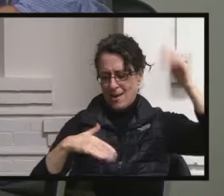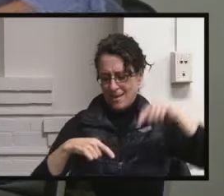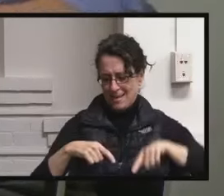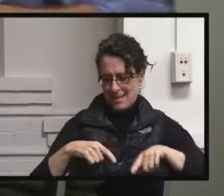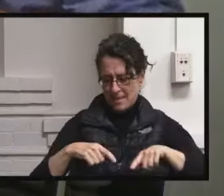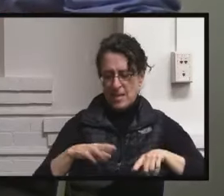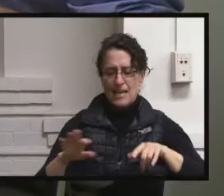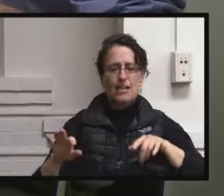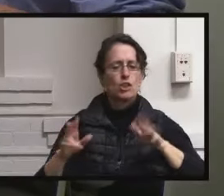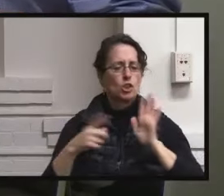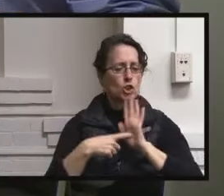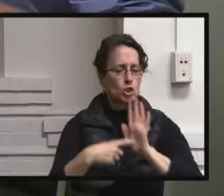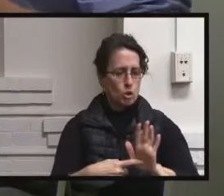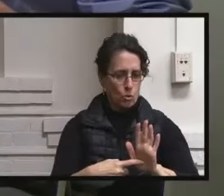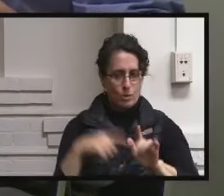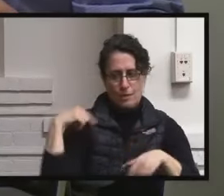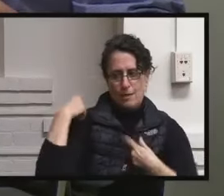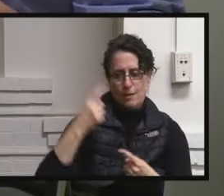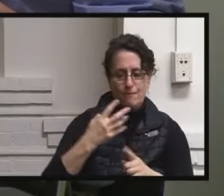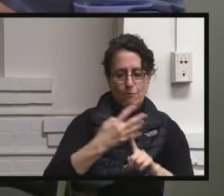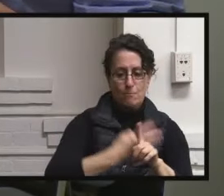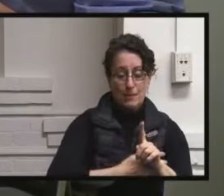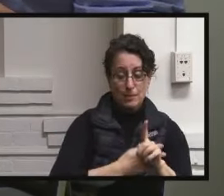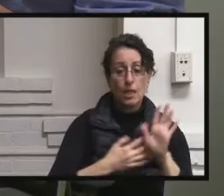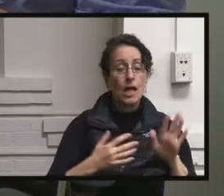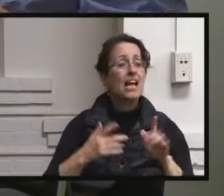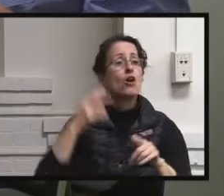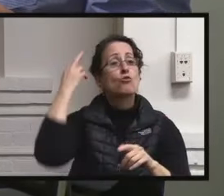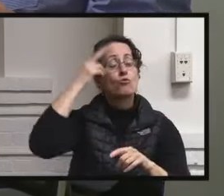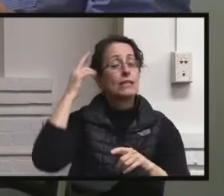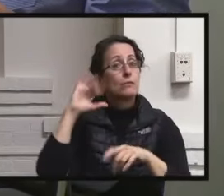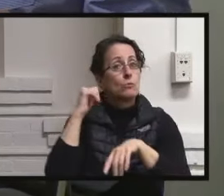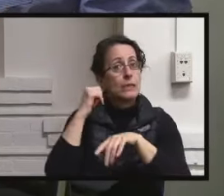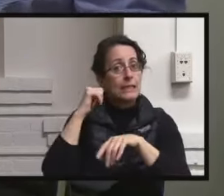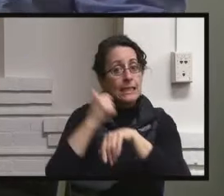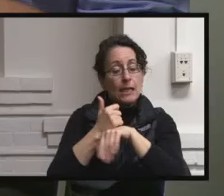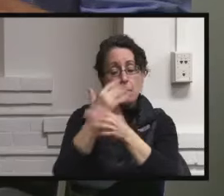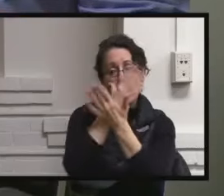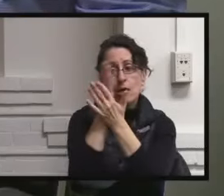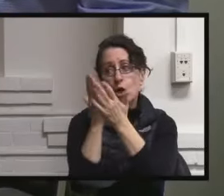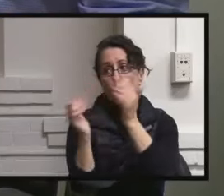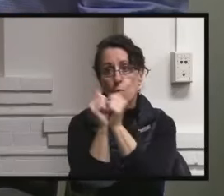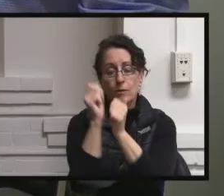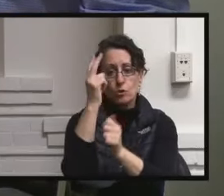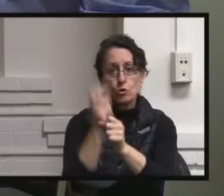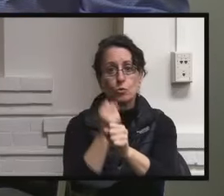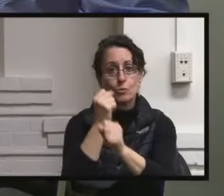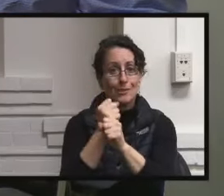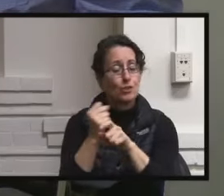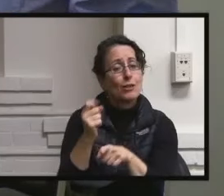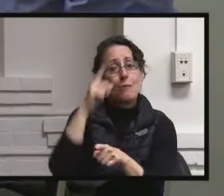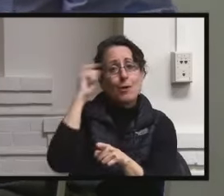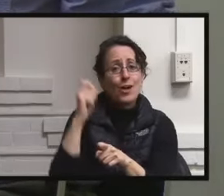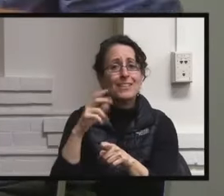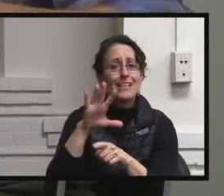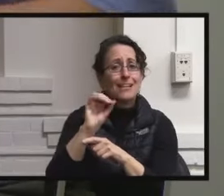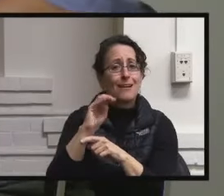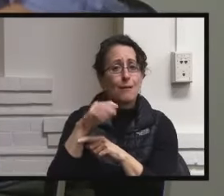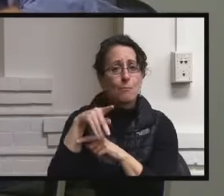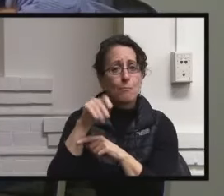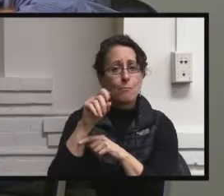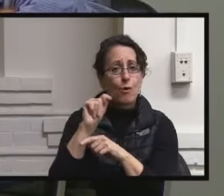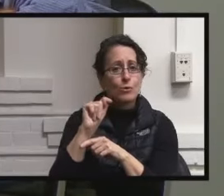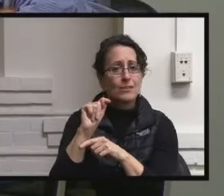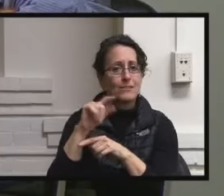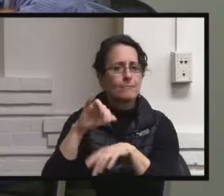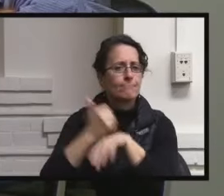2 years, or those are years for which there is complete data around compost collection, because that program is still relatively new. What